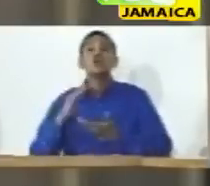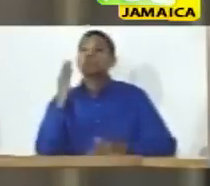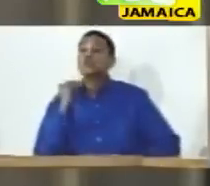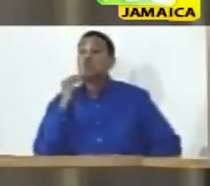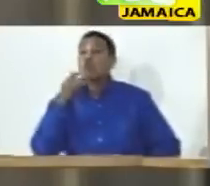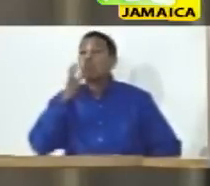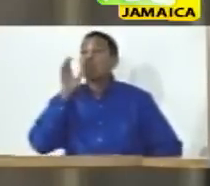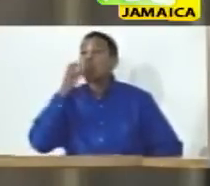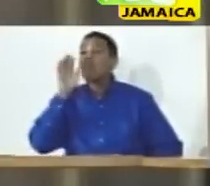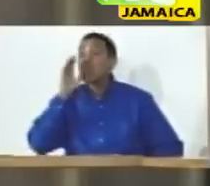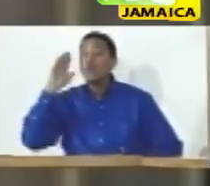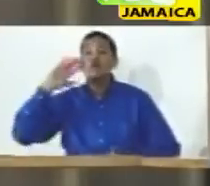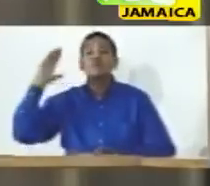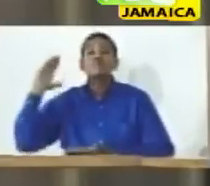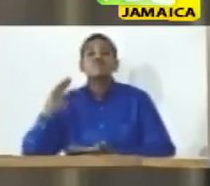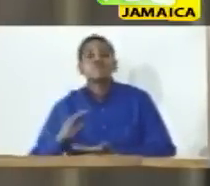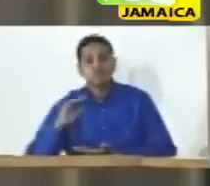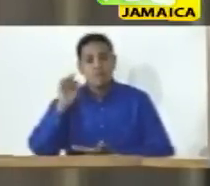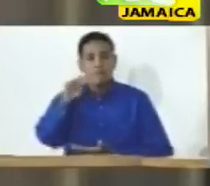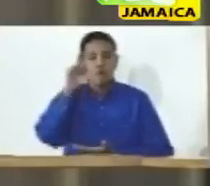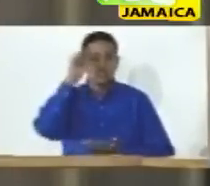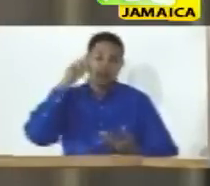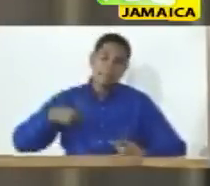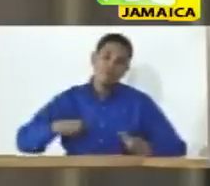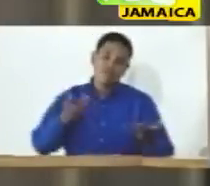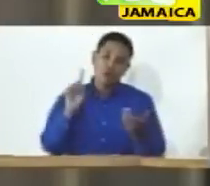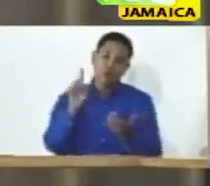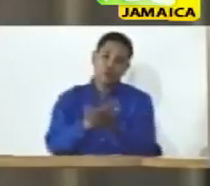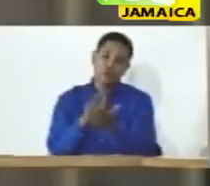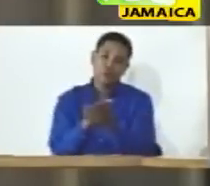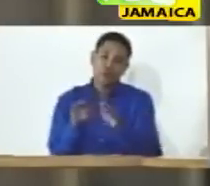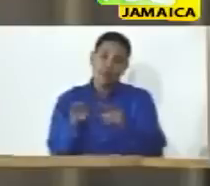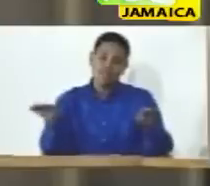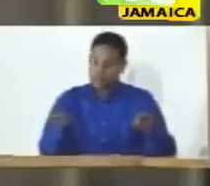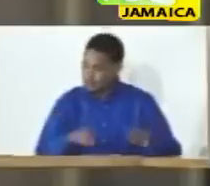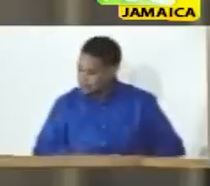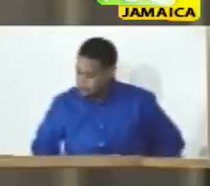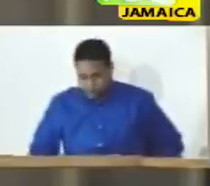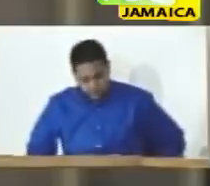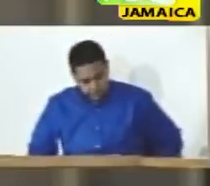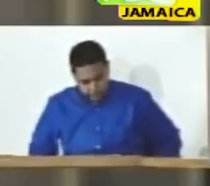content levels in beverages provided at schools.